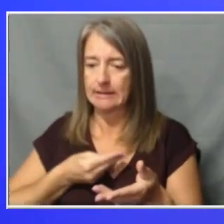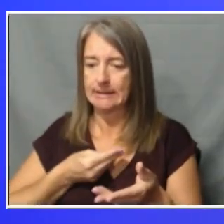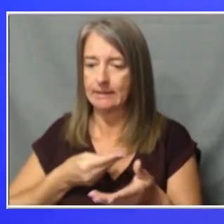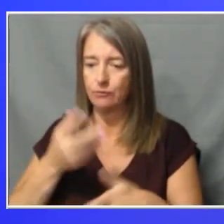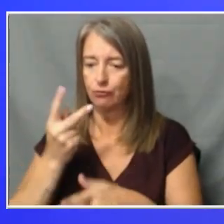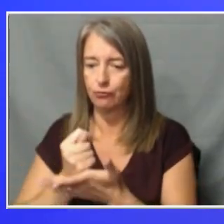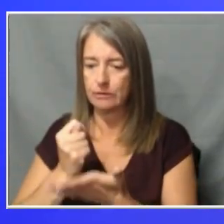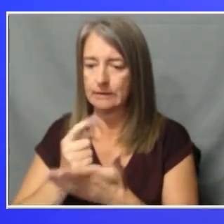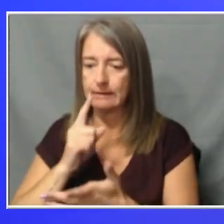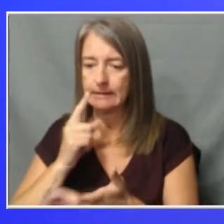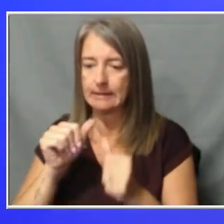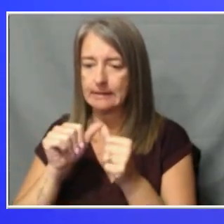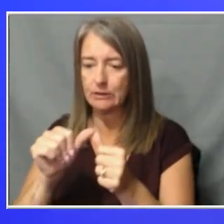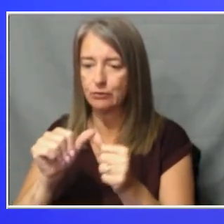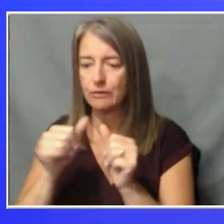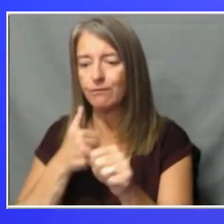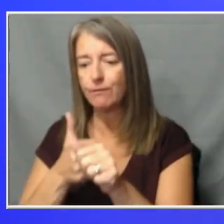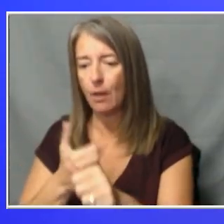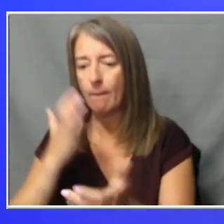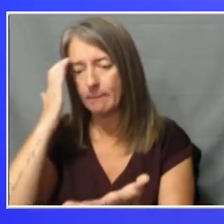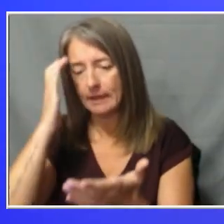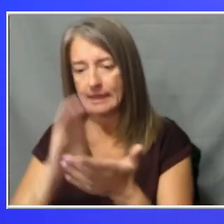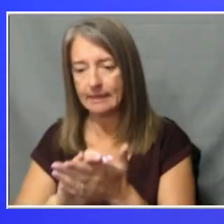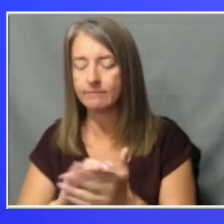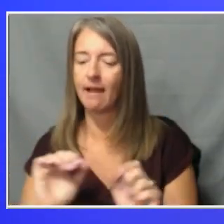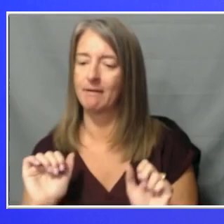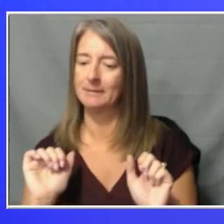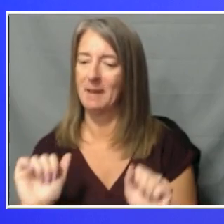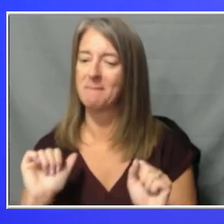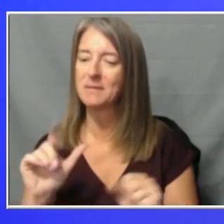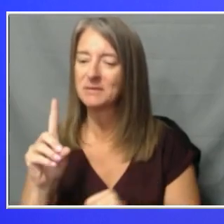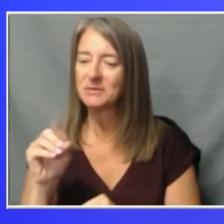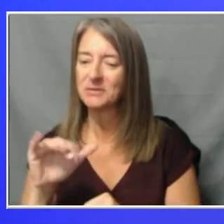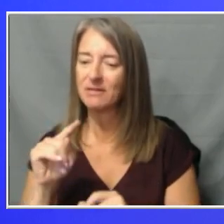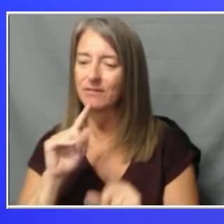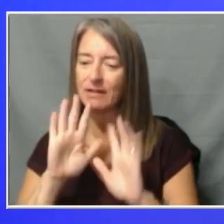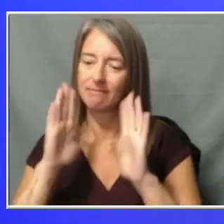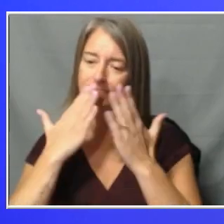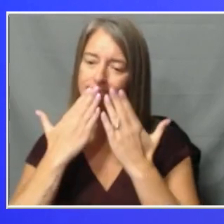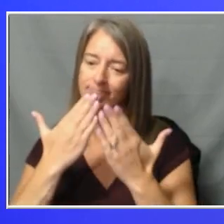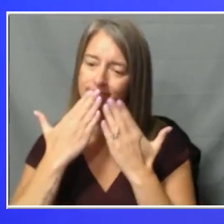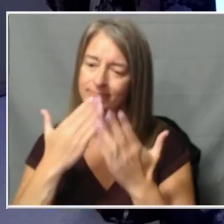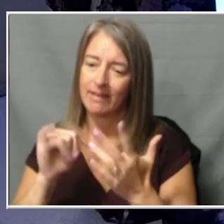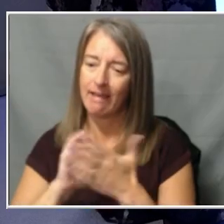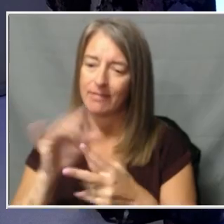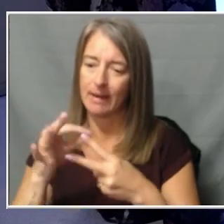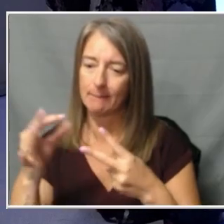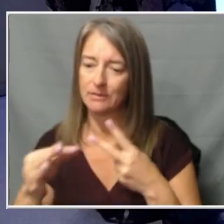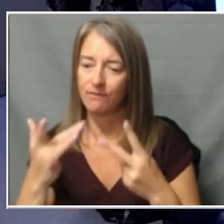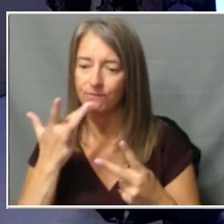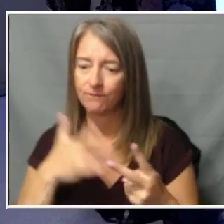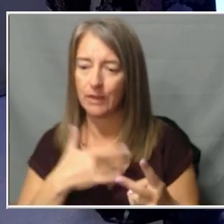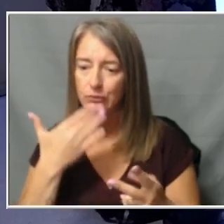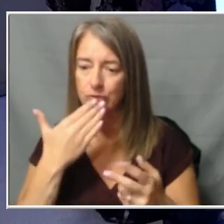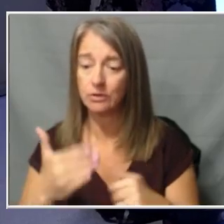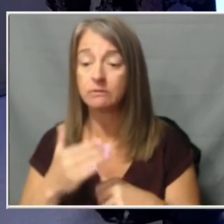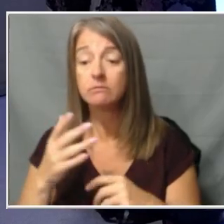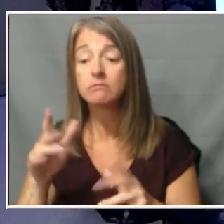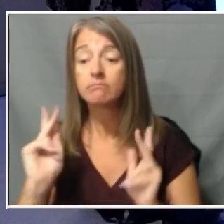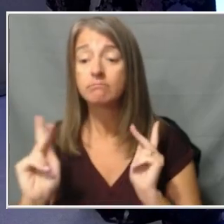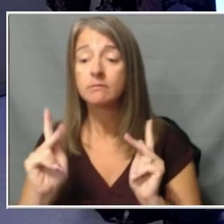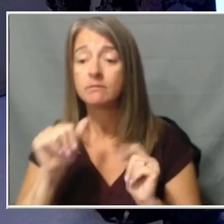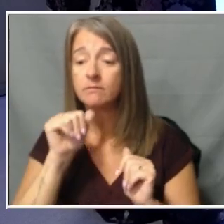true to my beliefs? And I was able to, and I'm very grateful that I had the option. Yeah, that must have felt really good. Yeah. Do you ever get people who